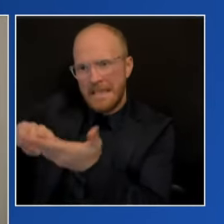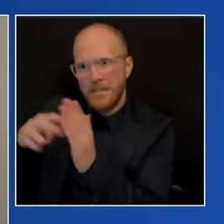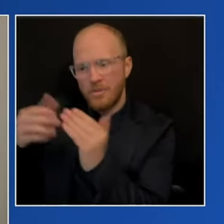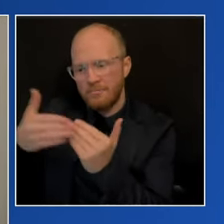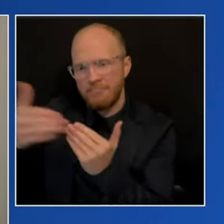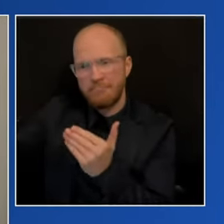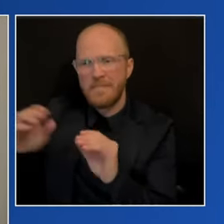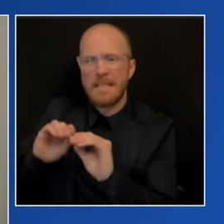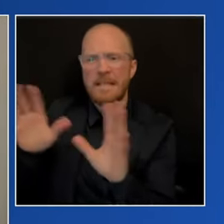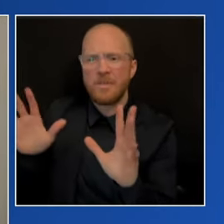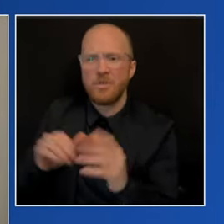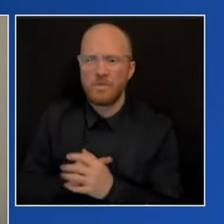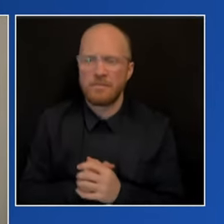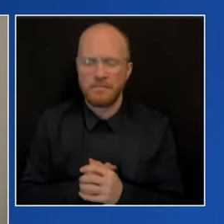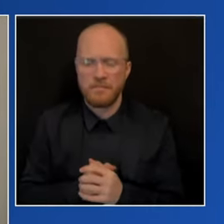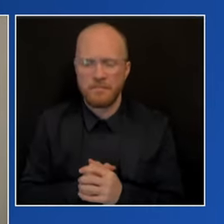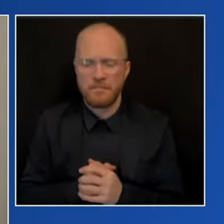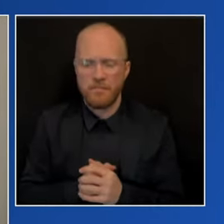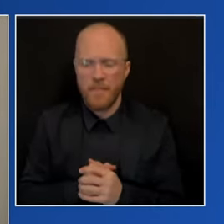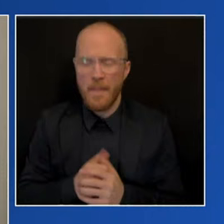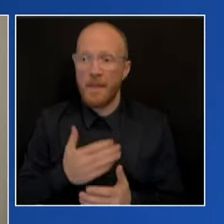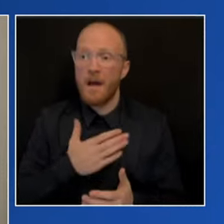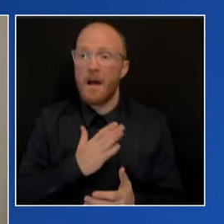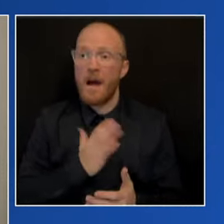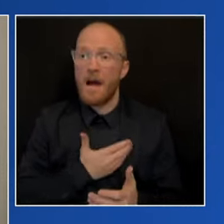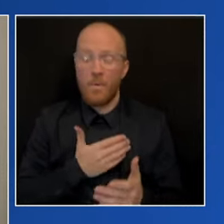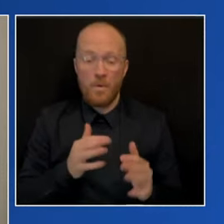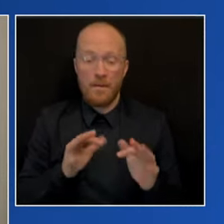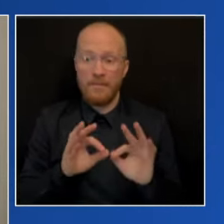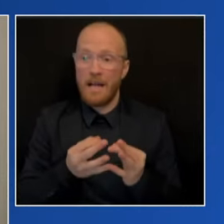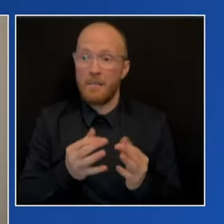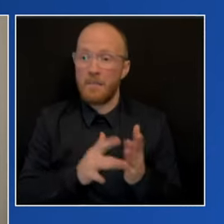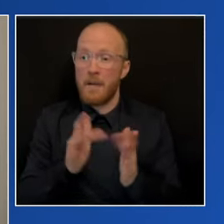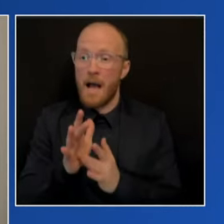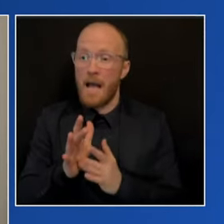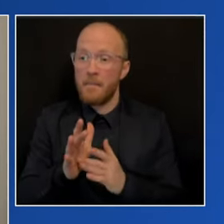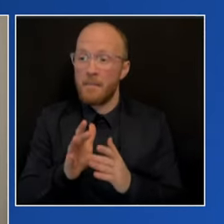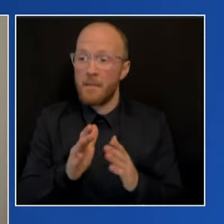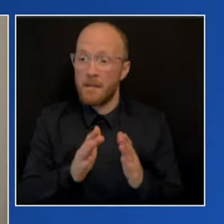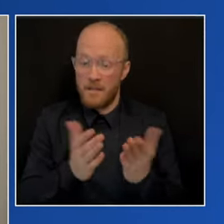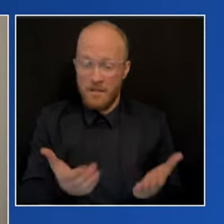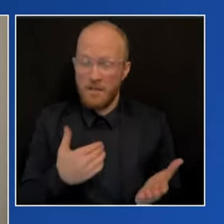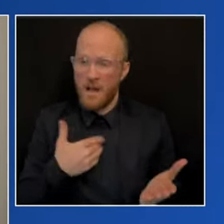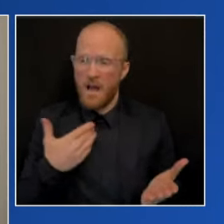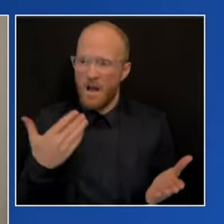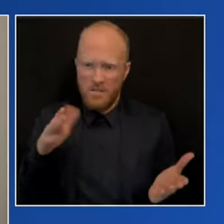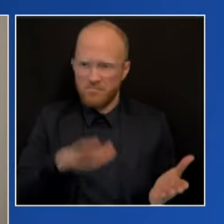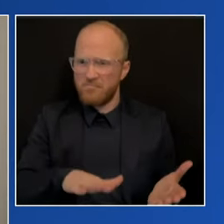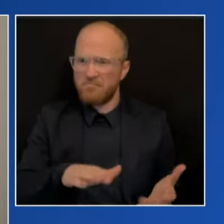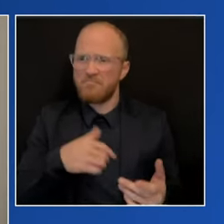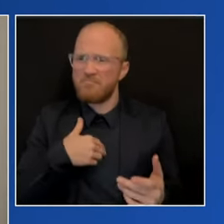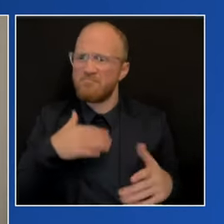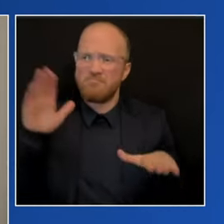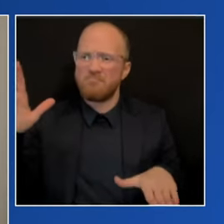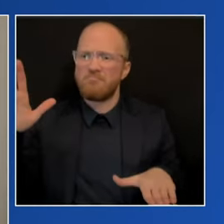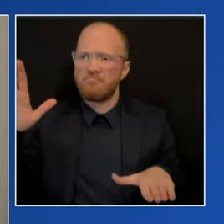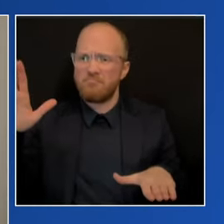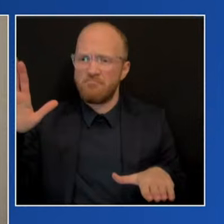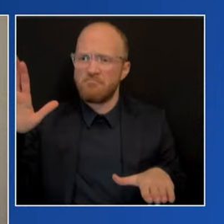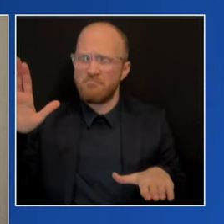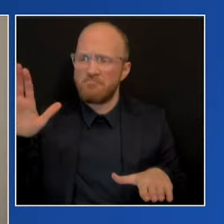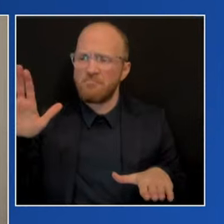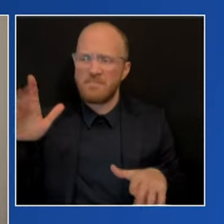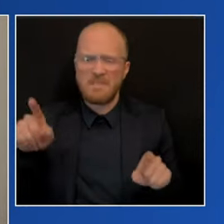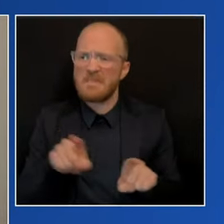I placed my hand on our family Bible, and I swore an oath on the very same